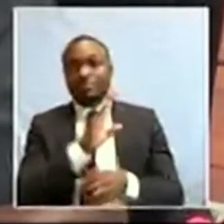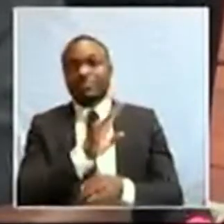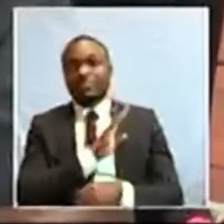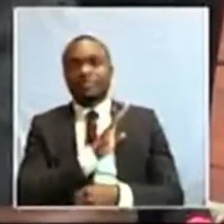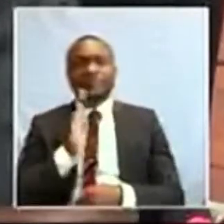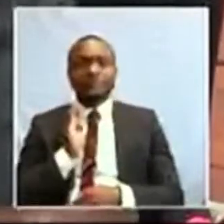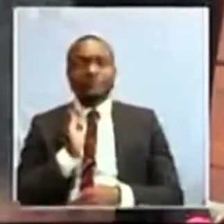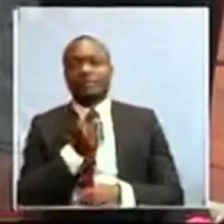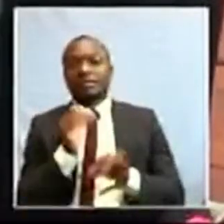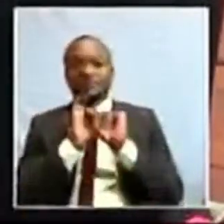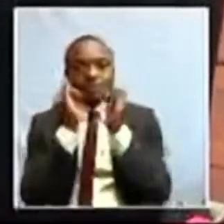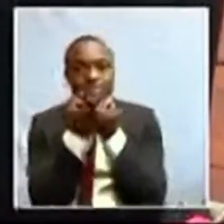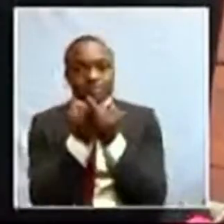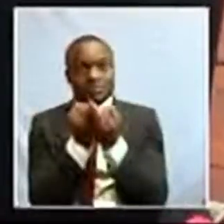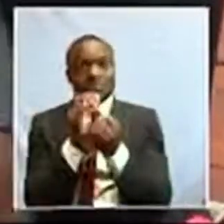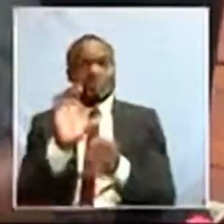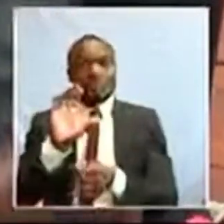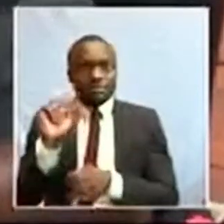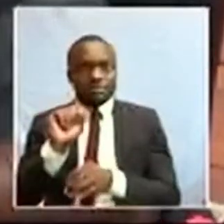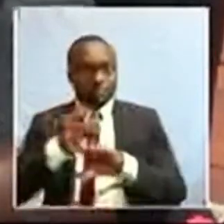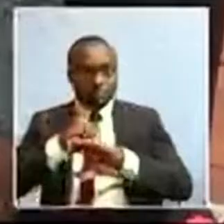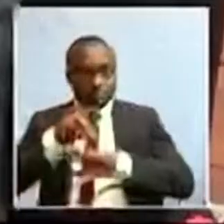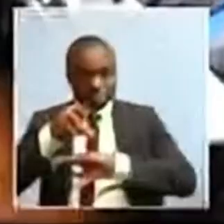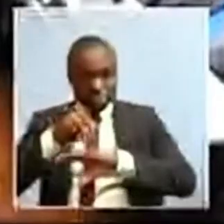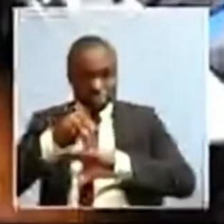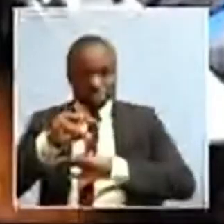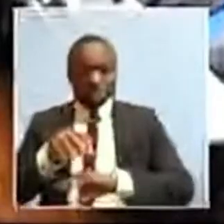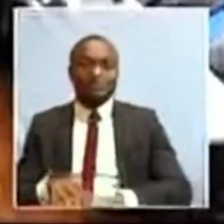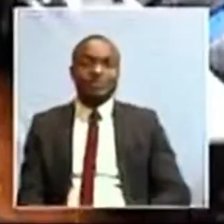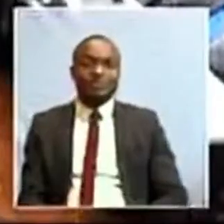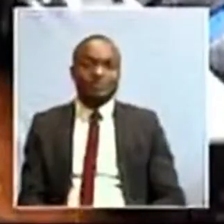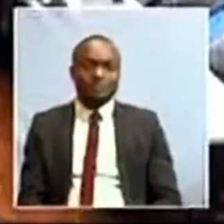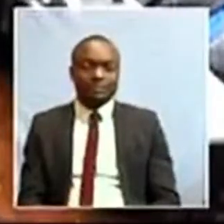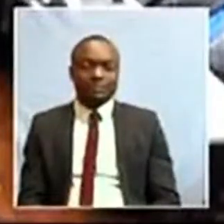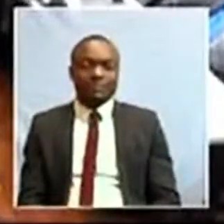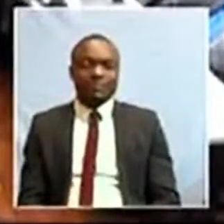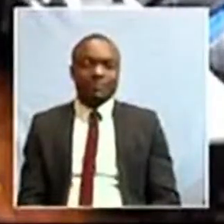Chair. Yes, you are advised to